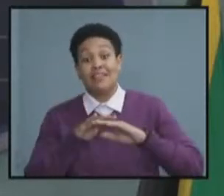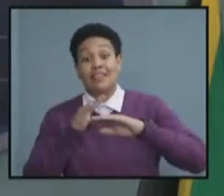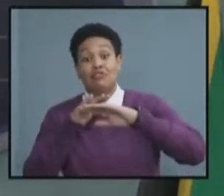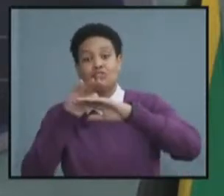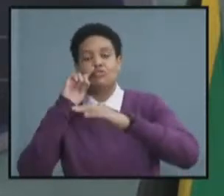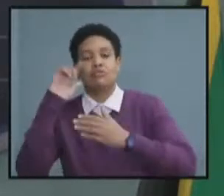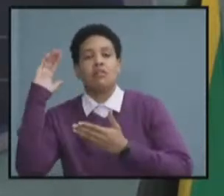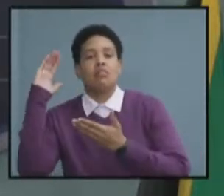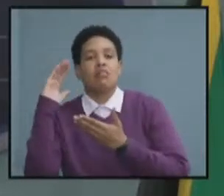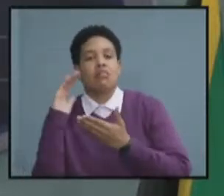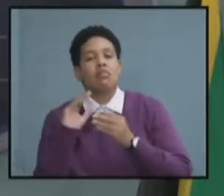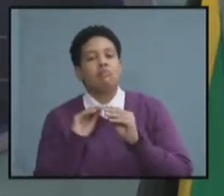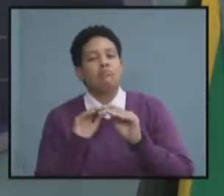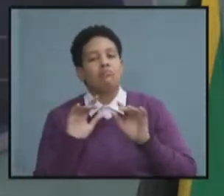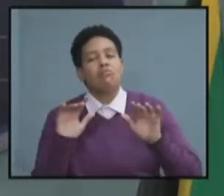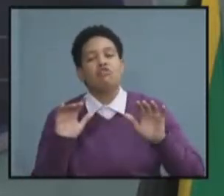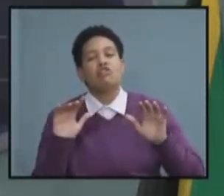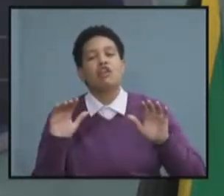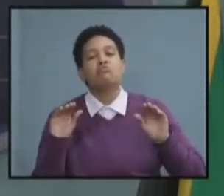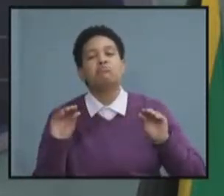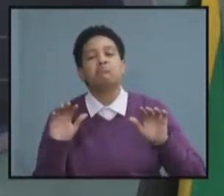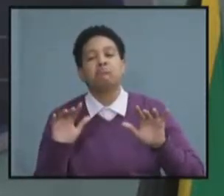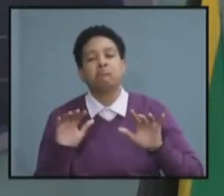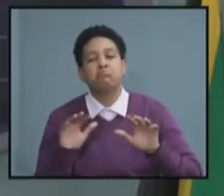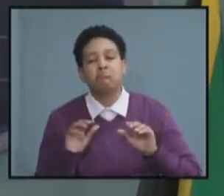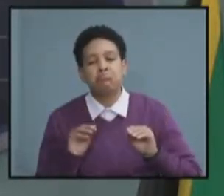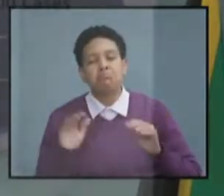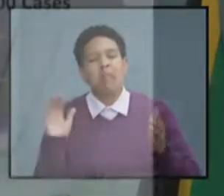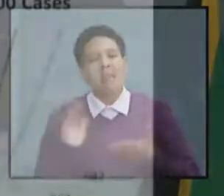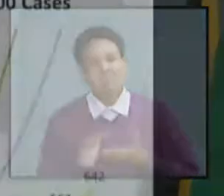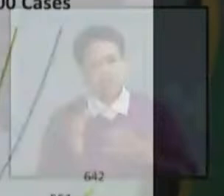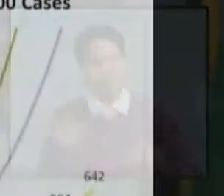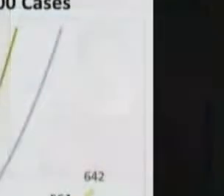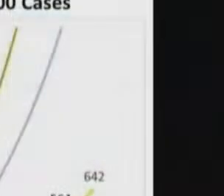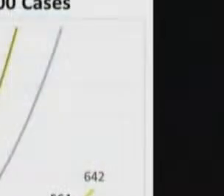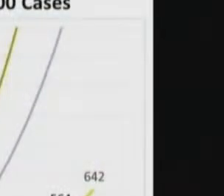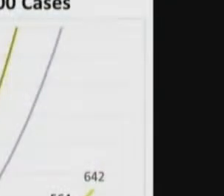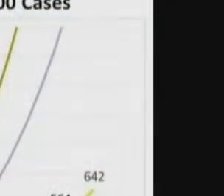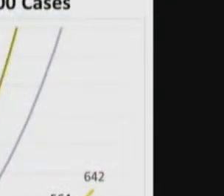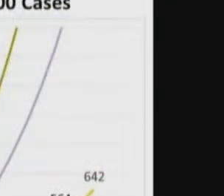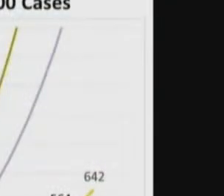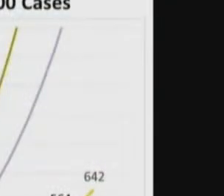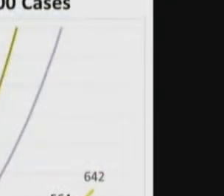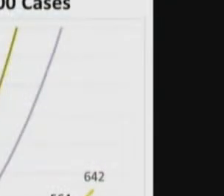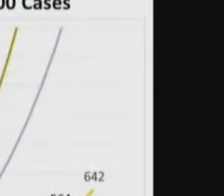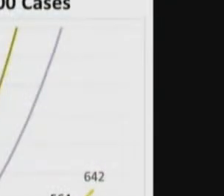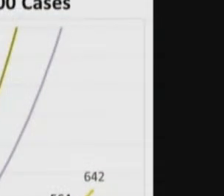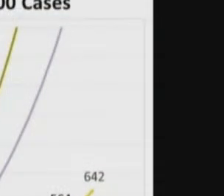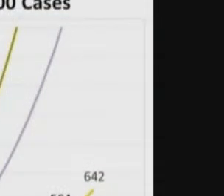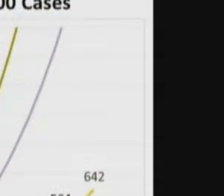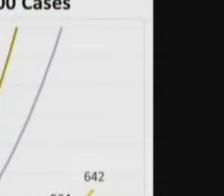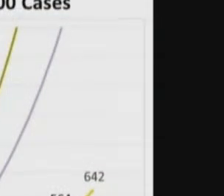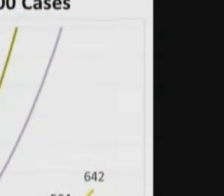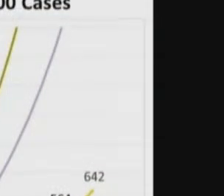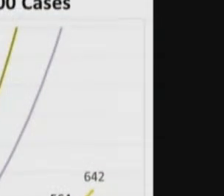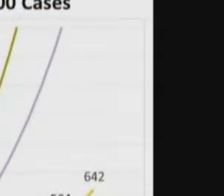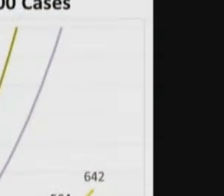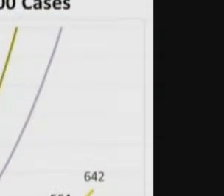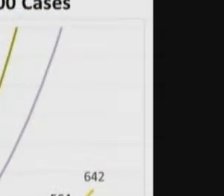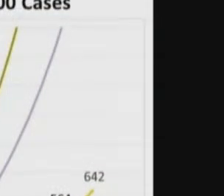Of course, the solid black line, if we could go back to that graph, is